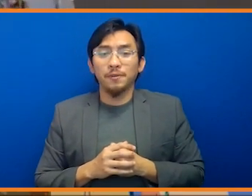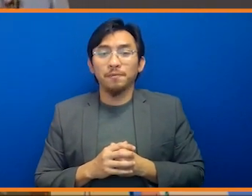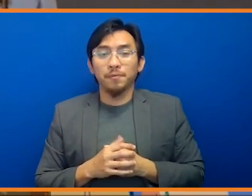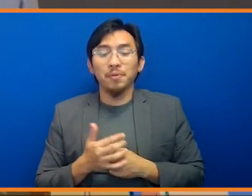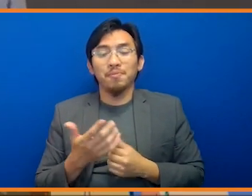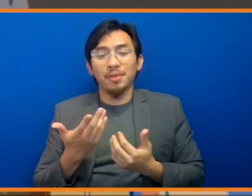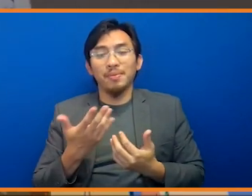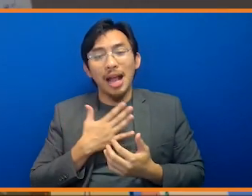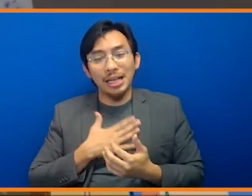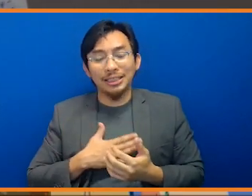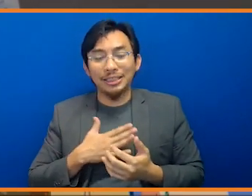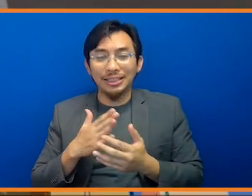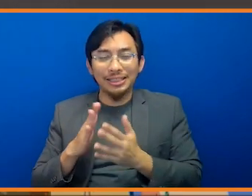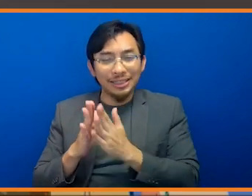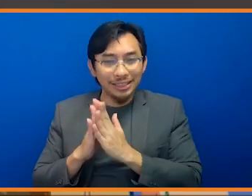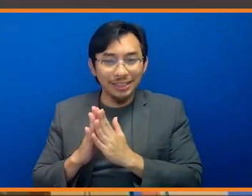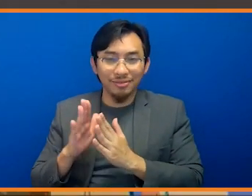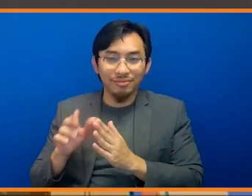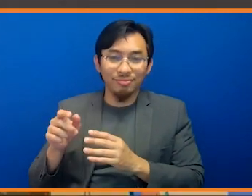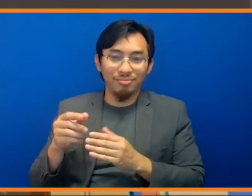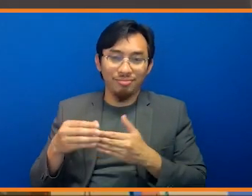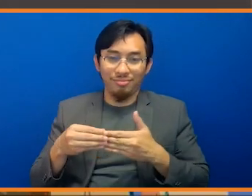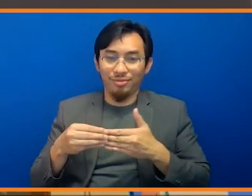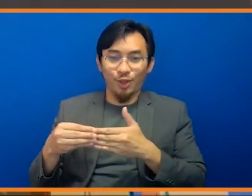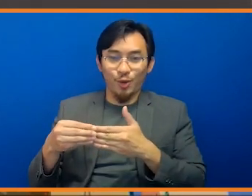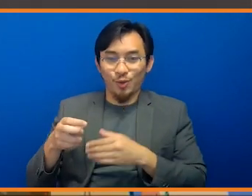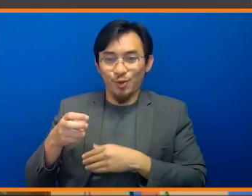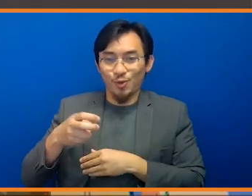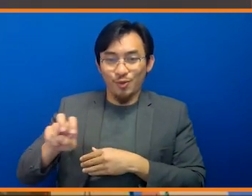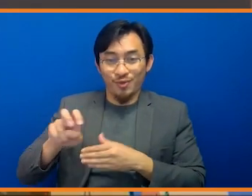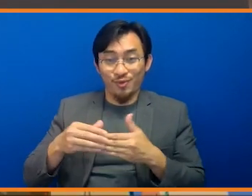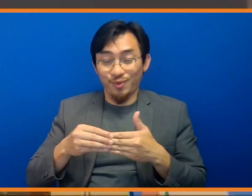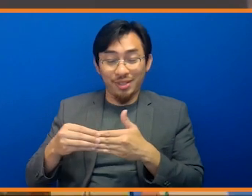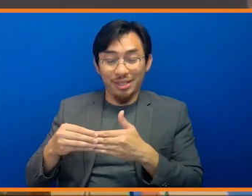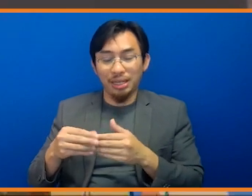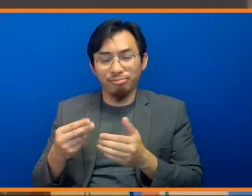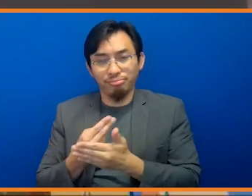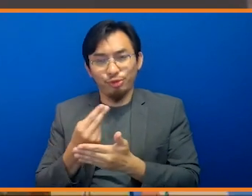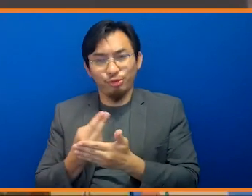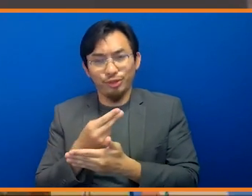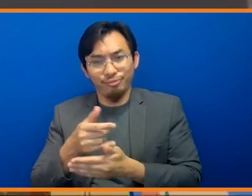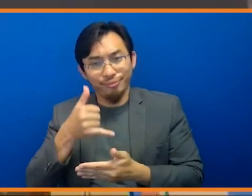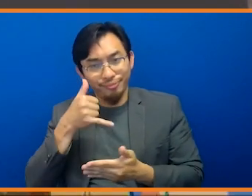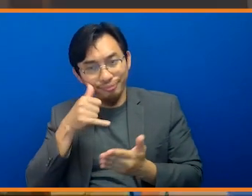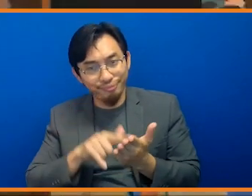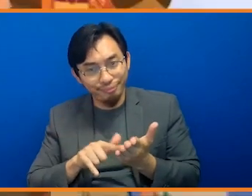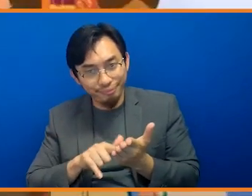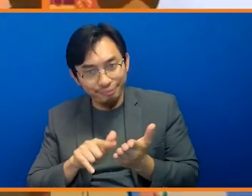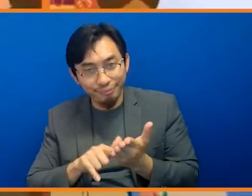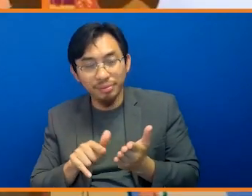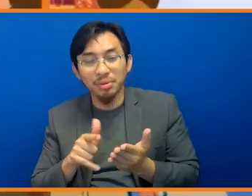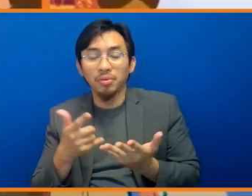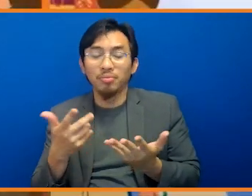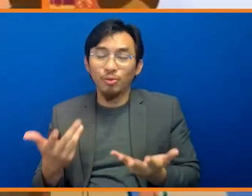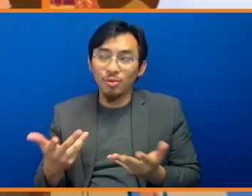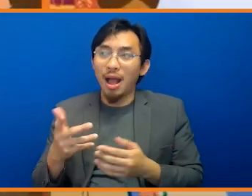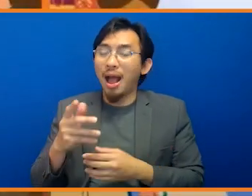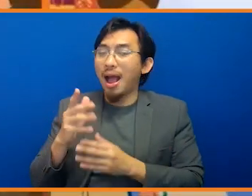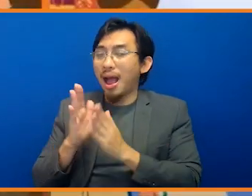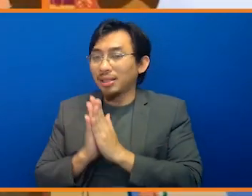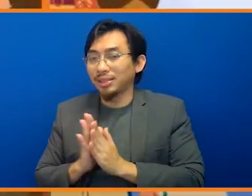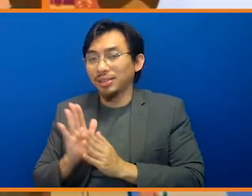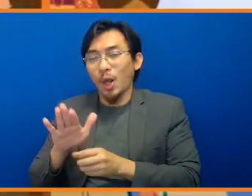to ask tour guide to use a smartphone, and and also you ask the